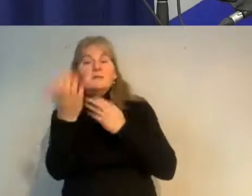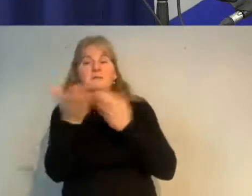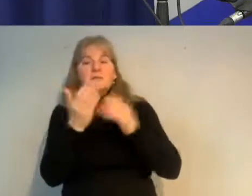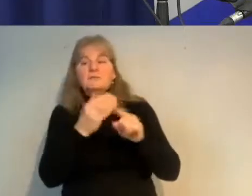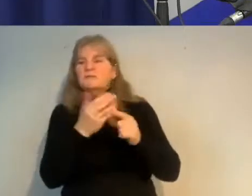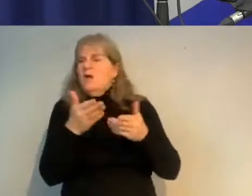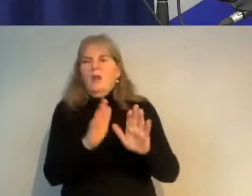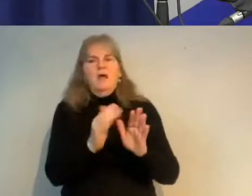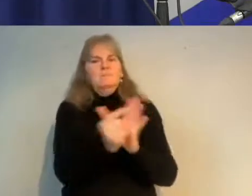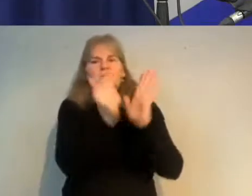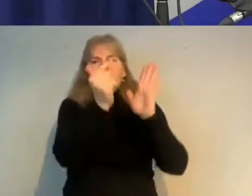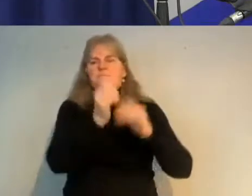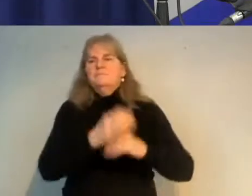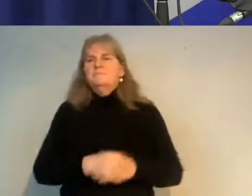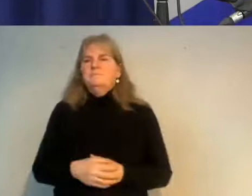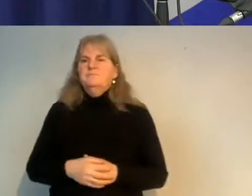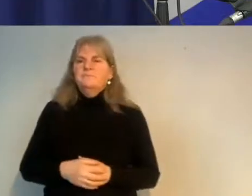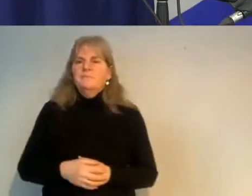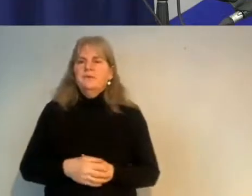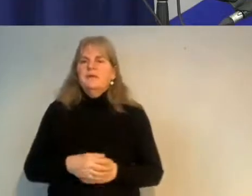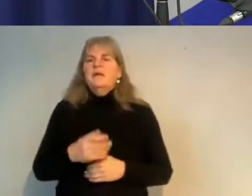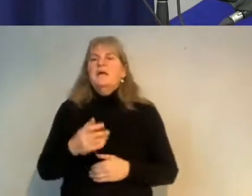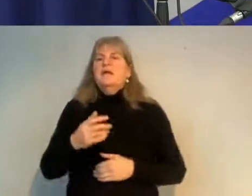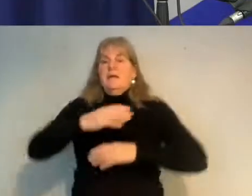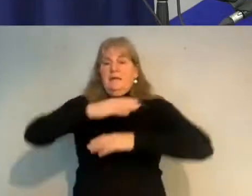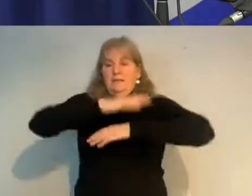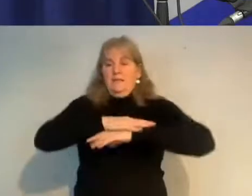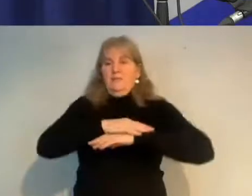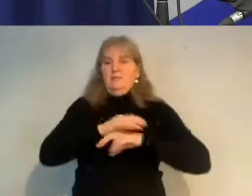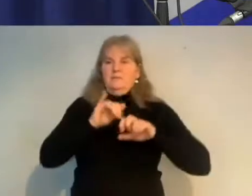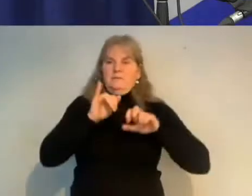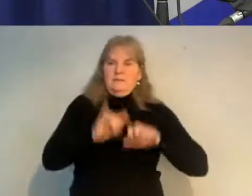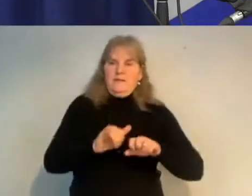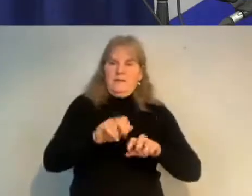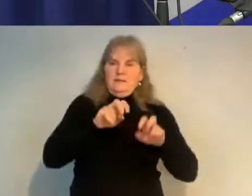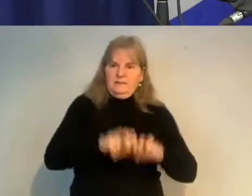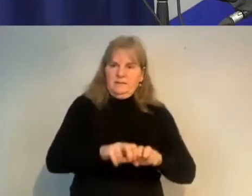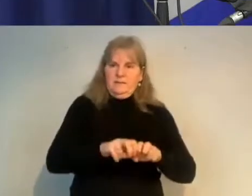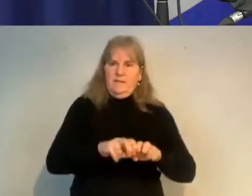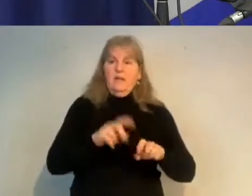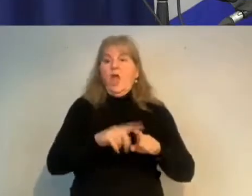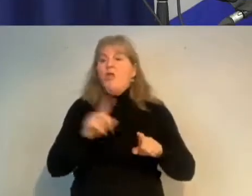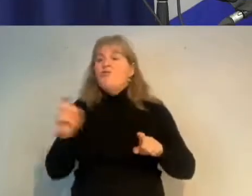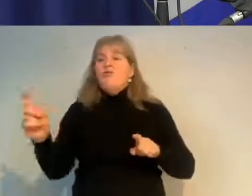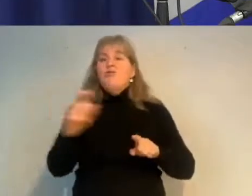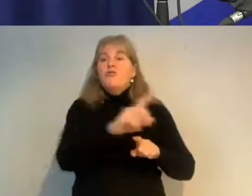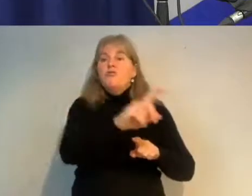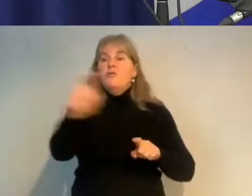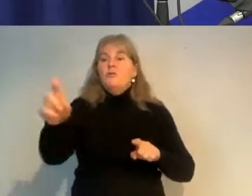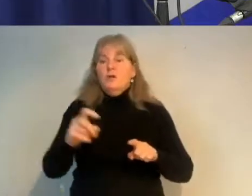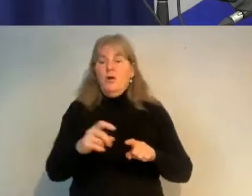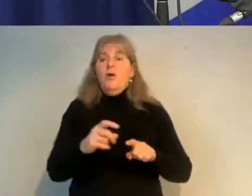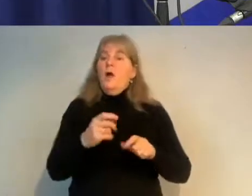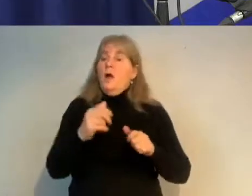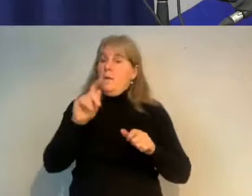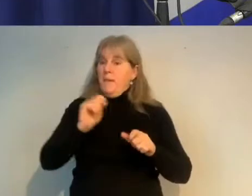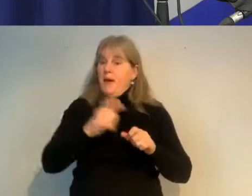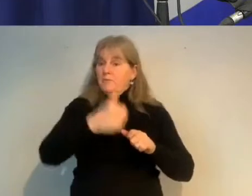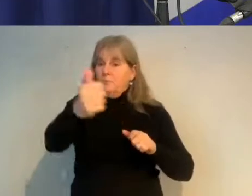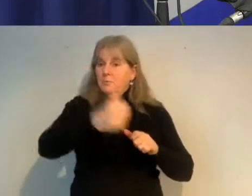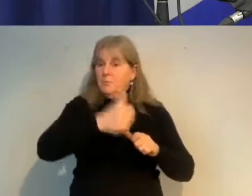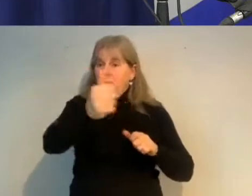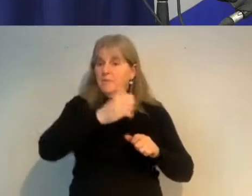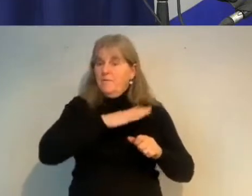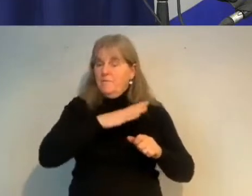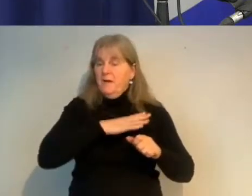Patrons must remain seated except to use the washroom facilities and may not move between tables. Dancing is